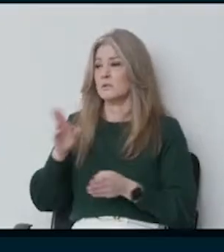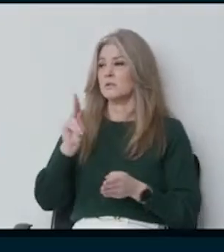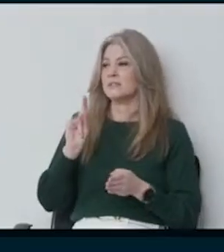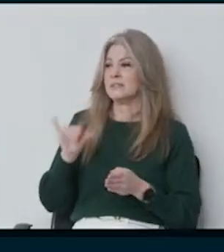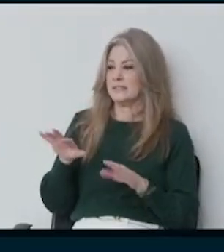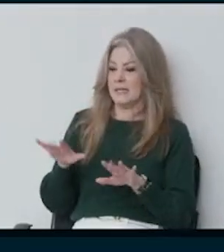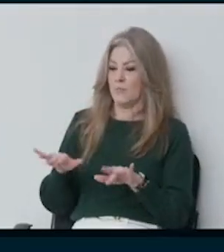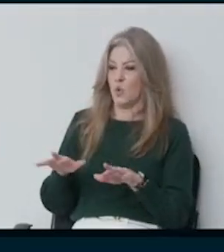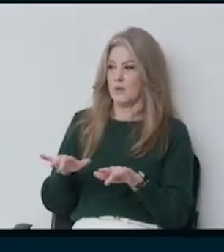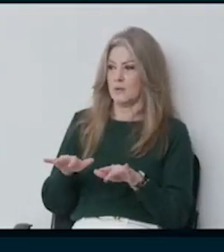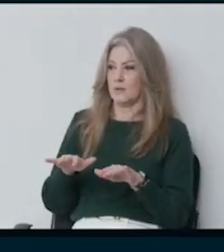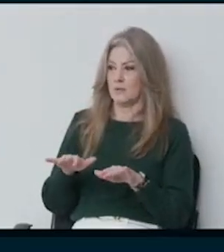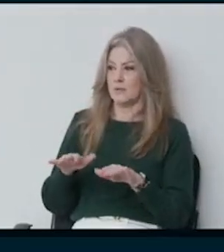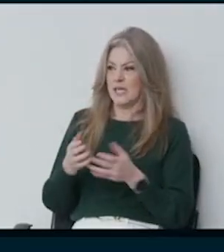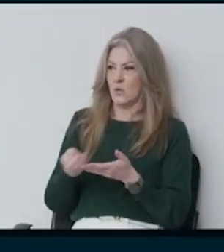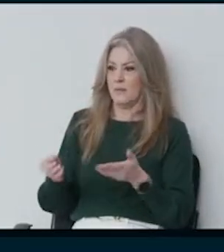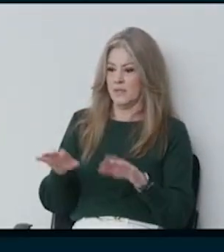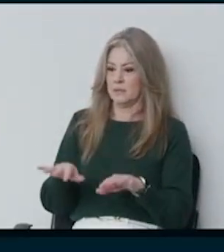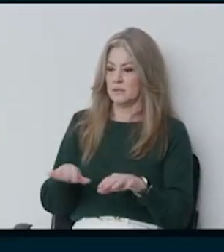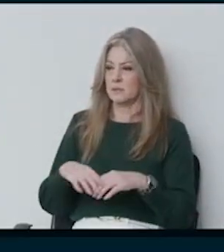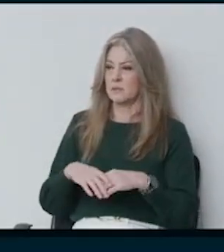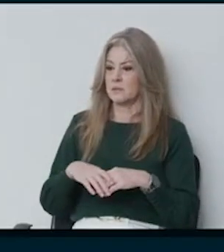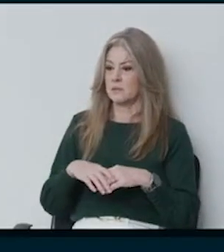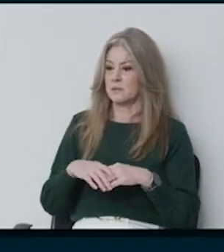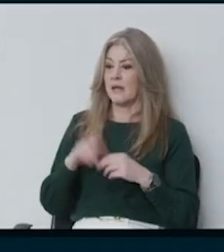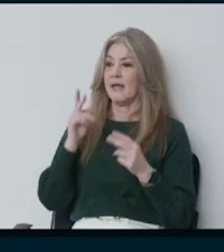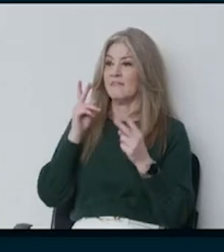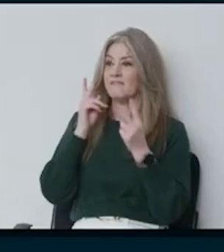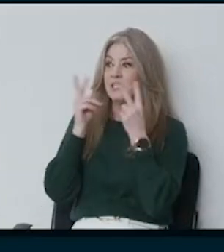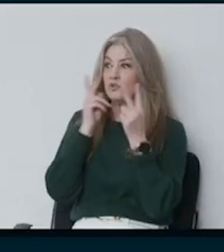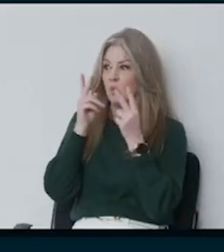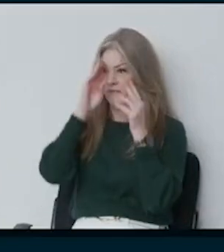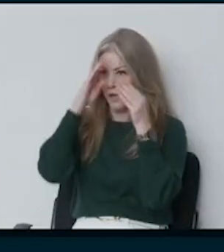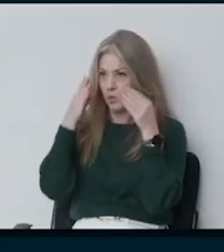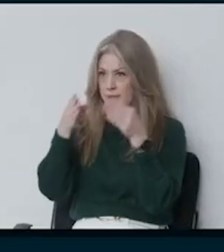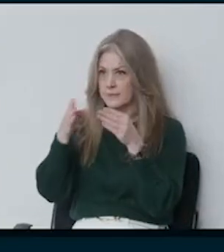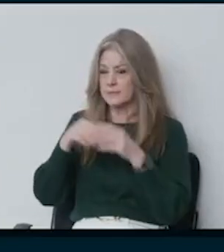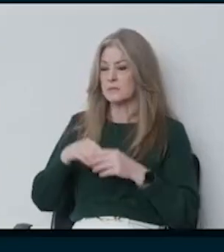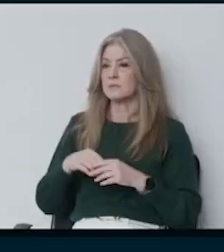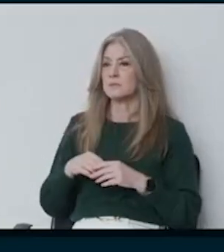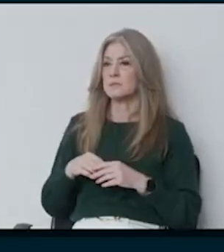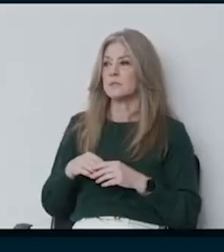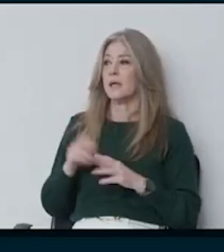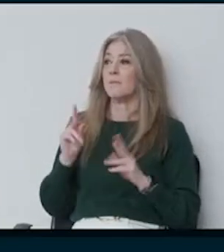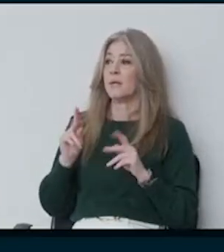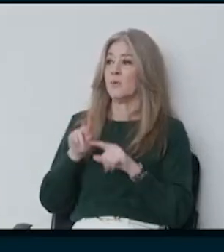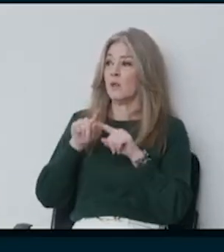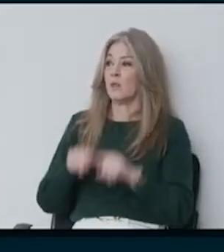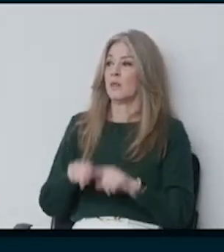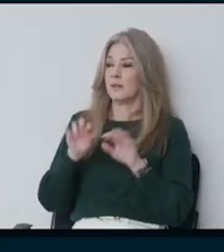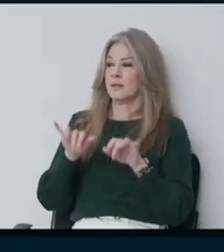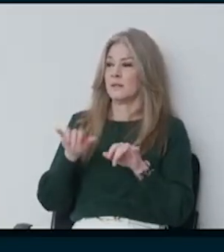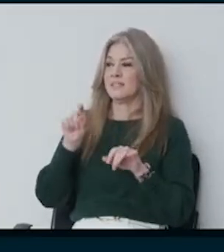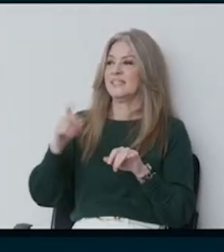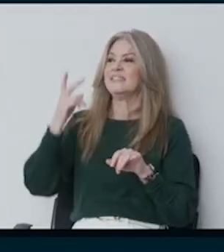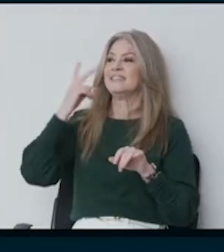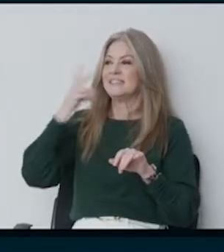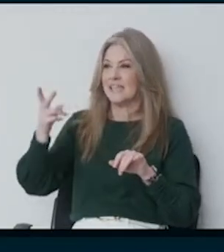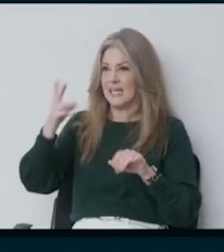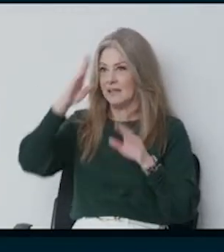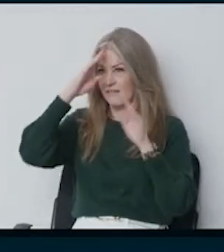equivalence, okay? So number one, visual focus. Keyboard users need to see the